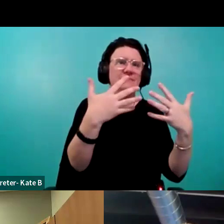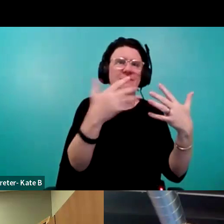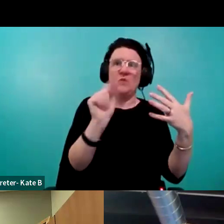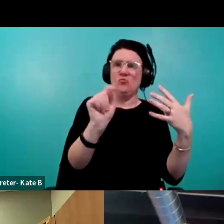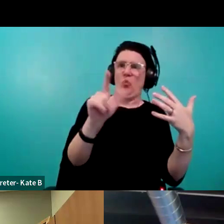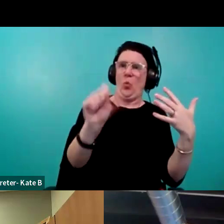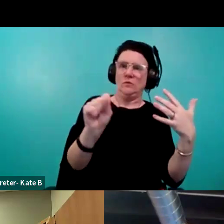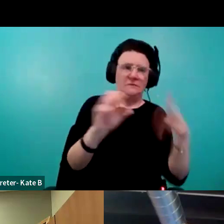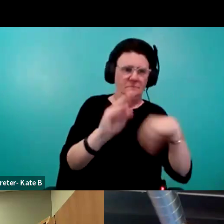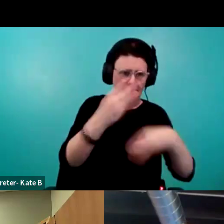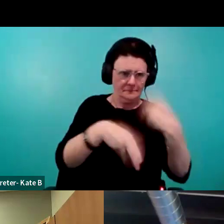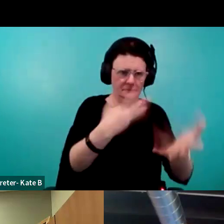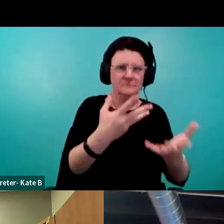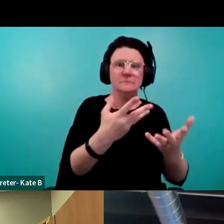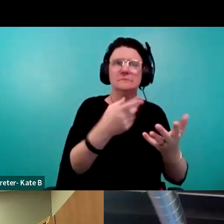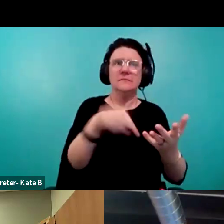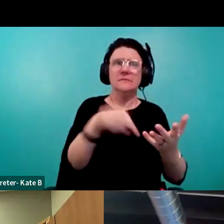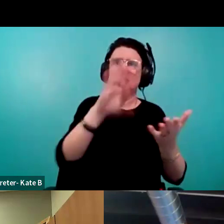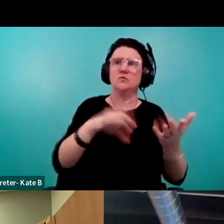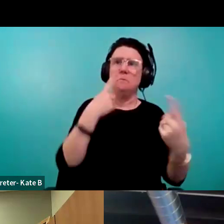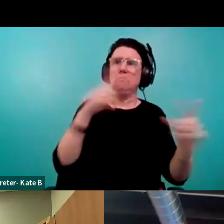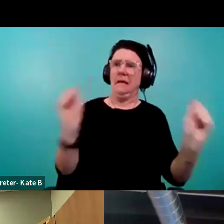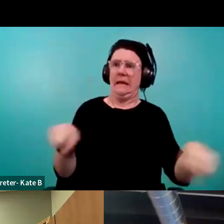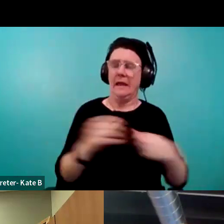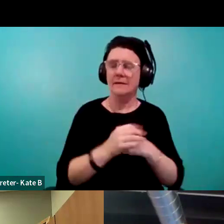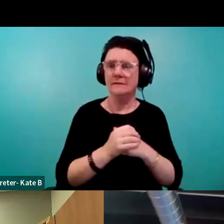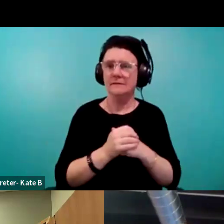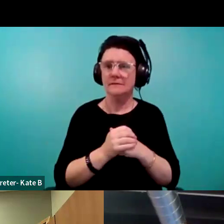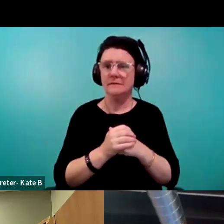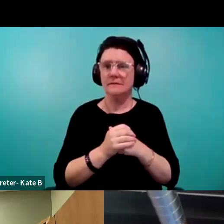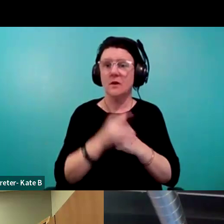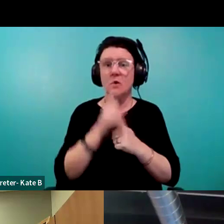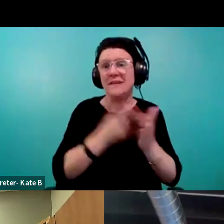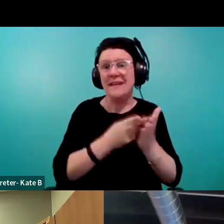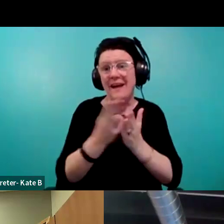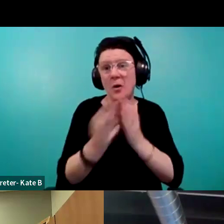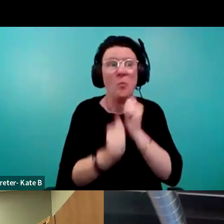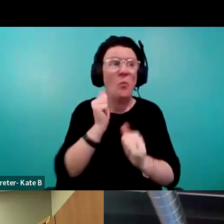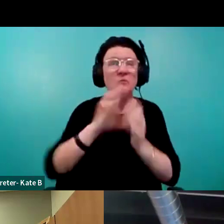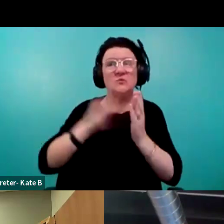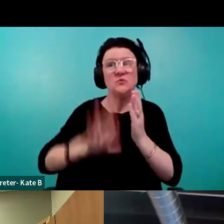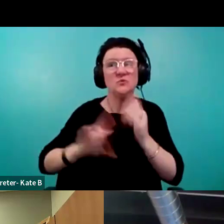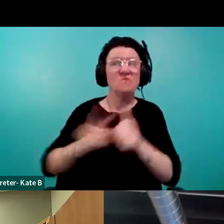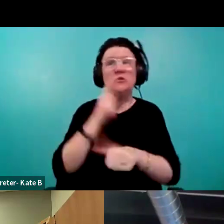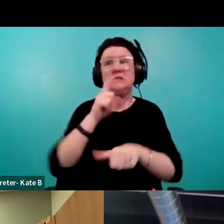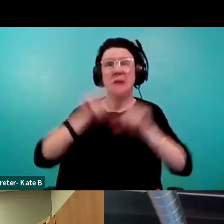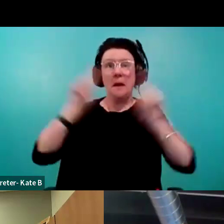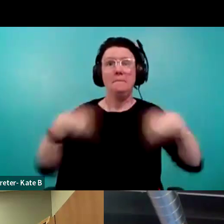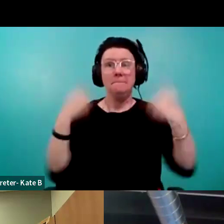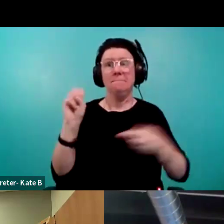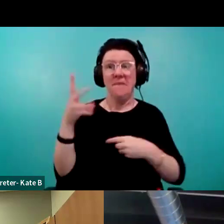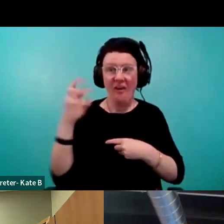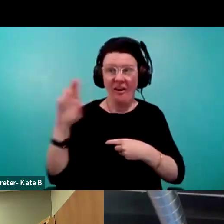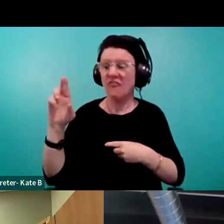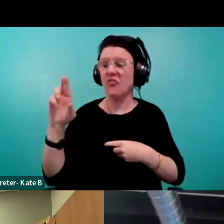tools they need to make it on their own, because it's probably one of the first times they've been